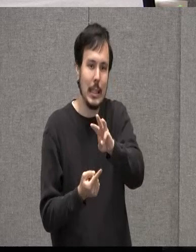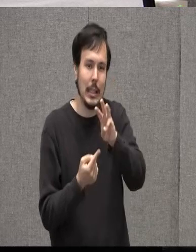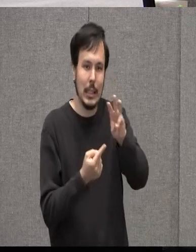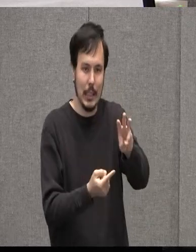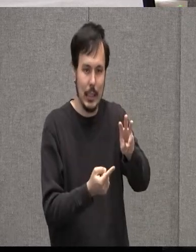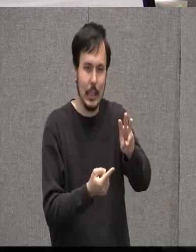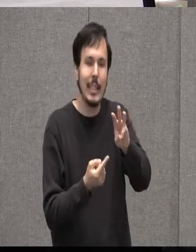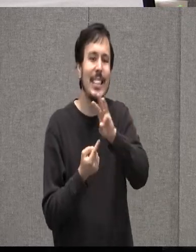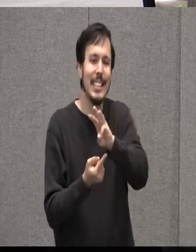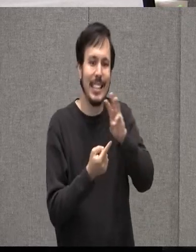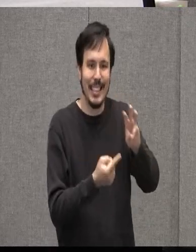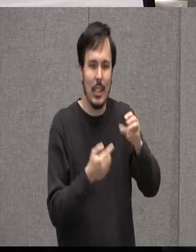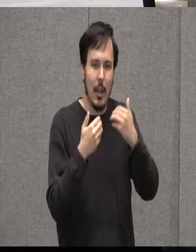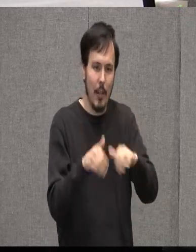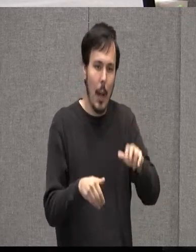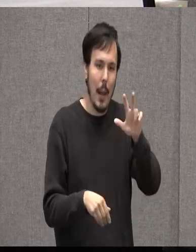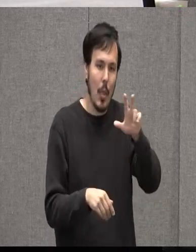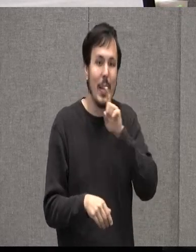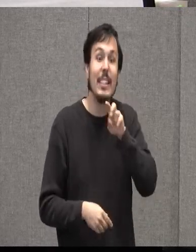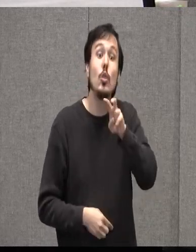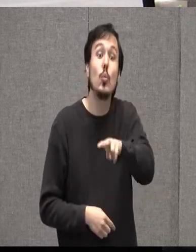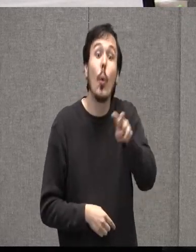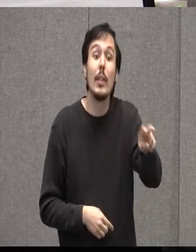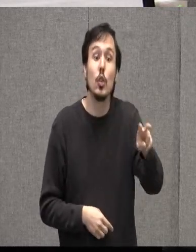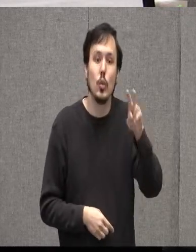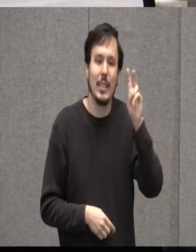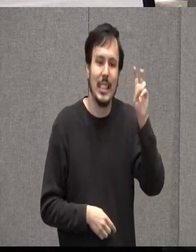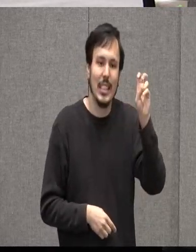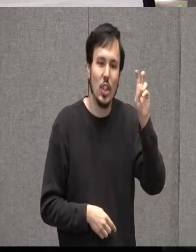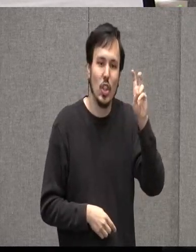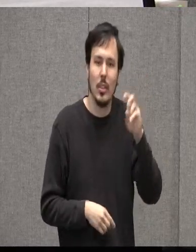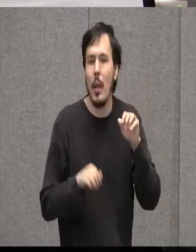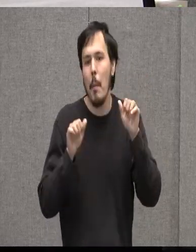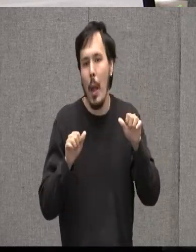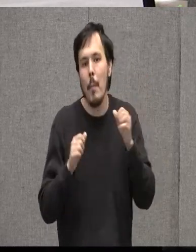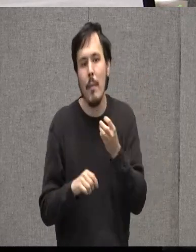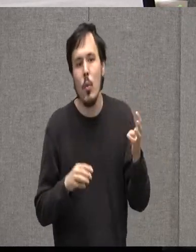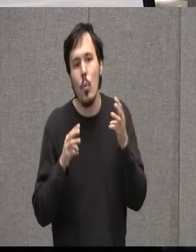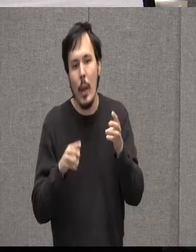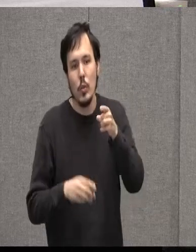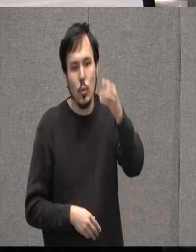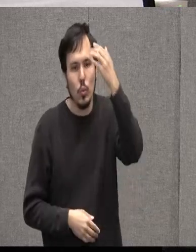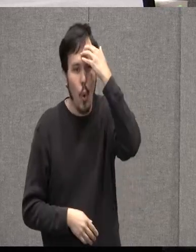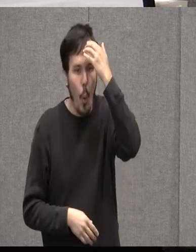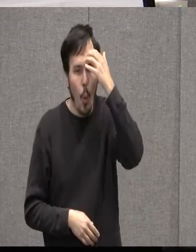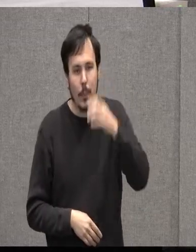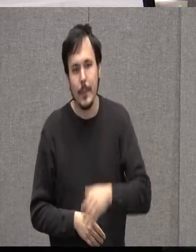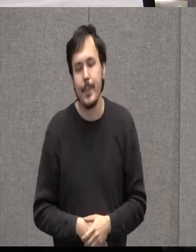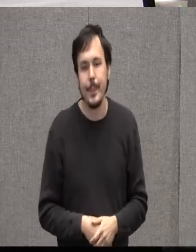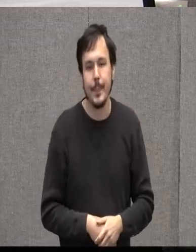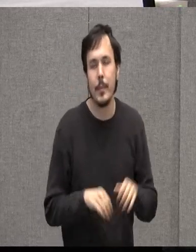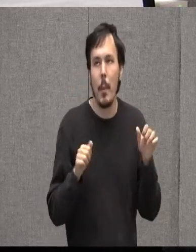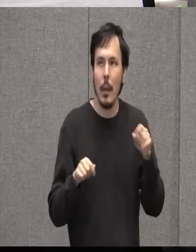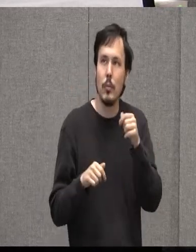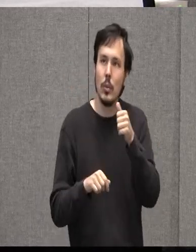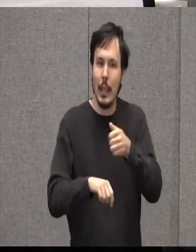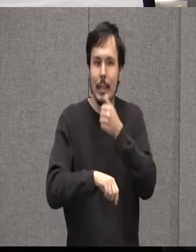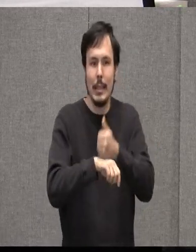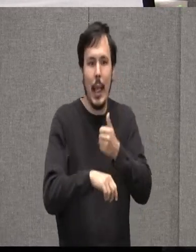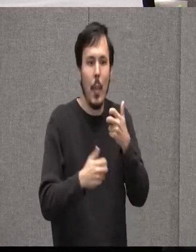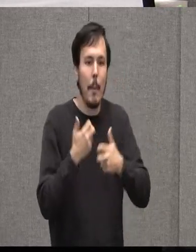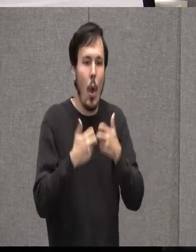many times this can fit into 66 inches. So how can we do that with